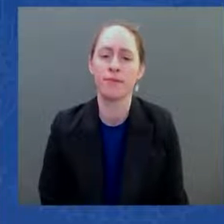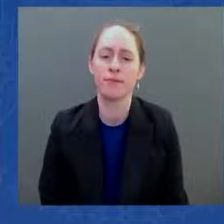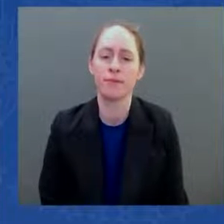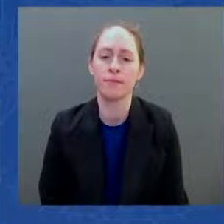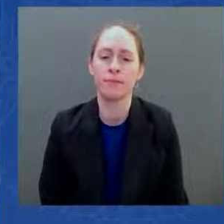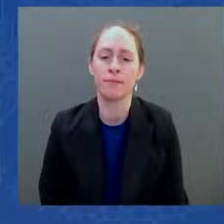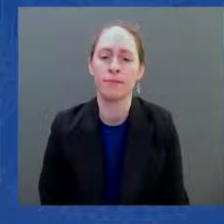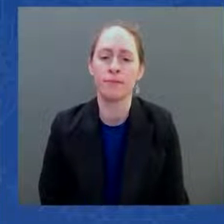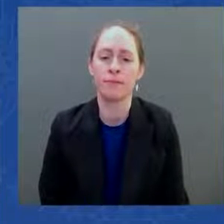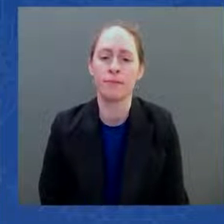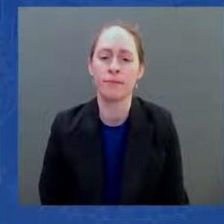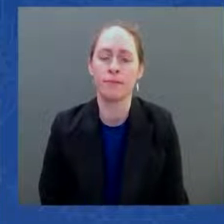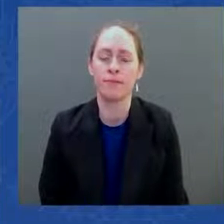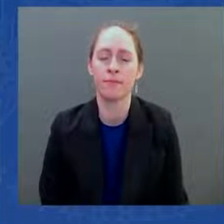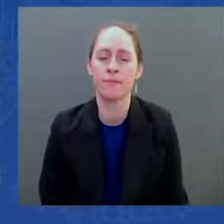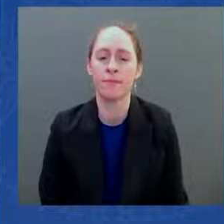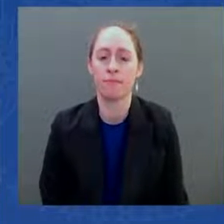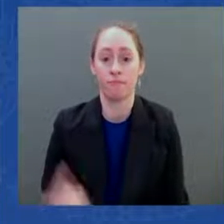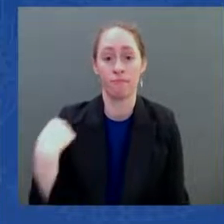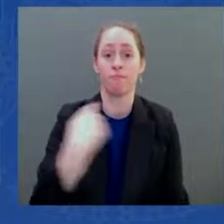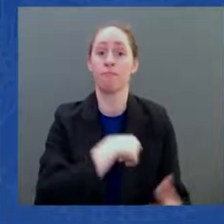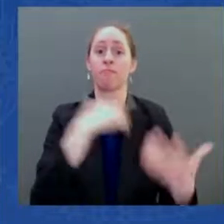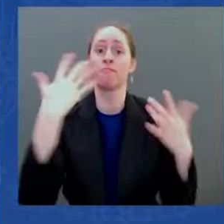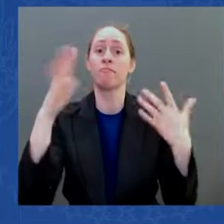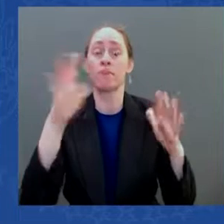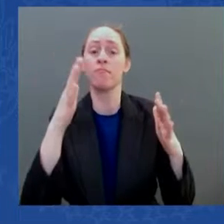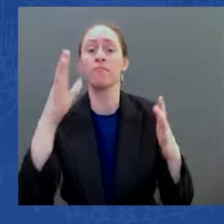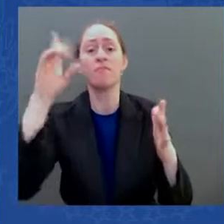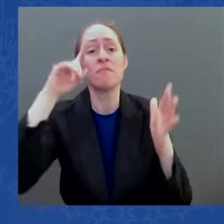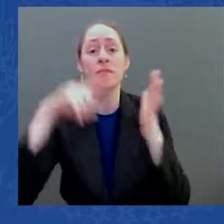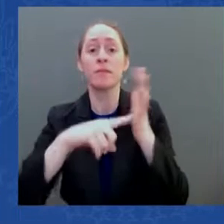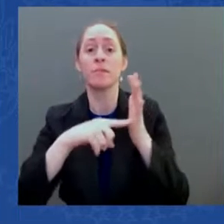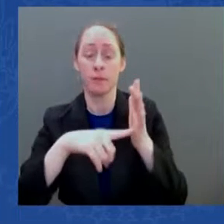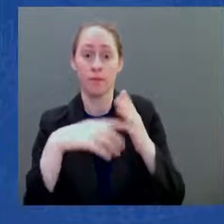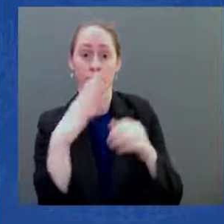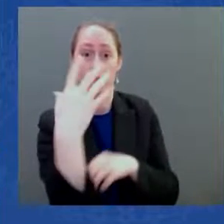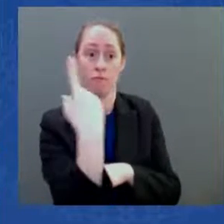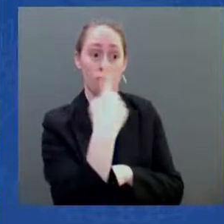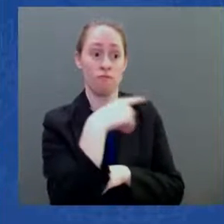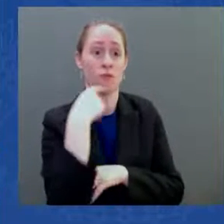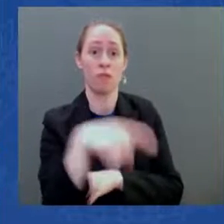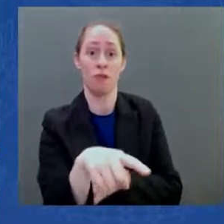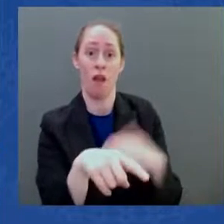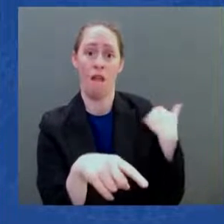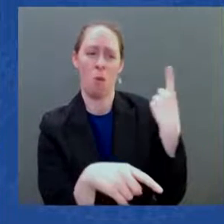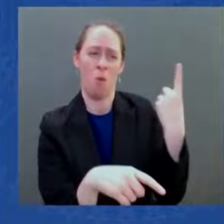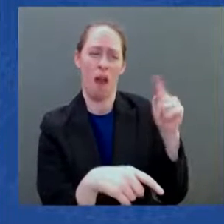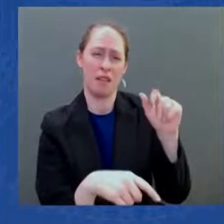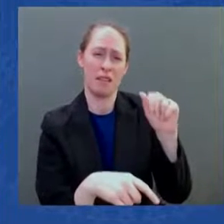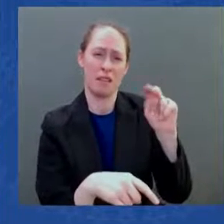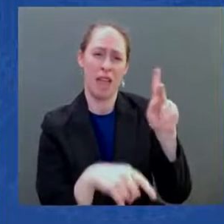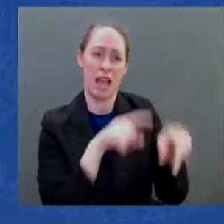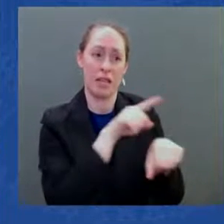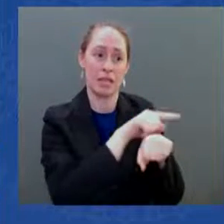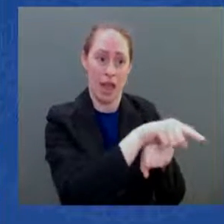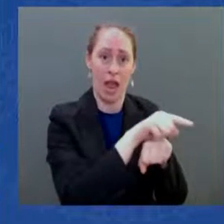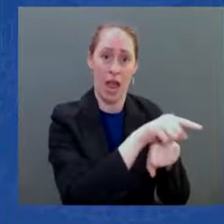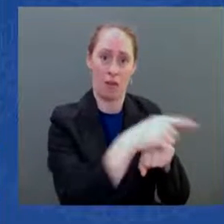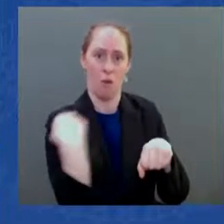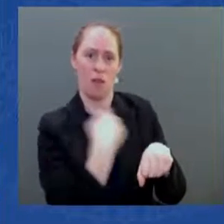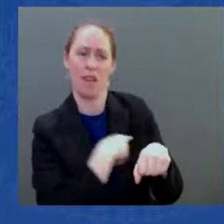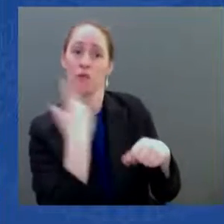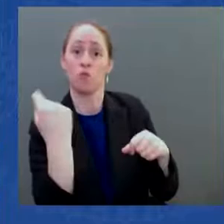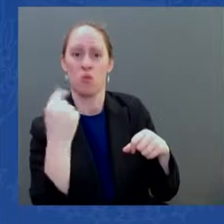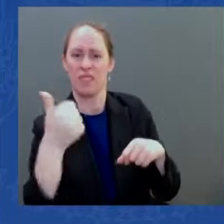one Russian tank that's in Ukraine, a 10-to-1 ratio. We're sharing and will continue to share significant